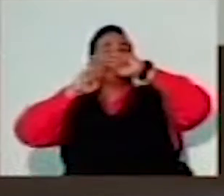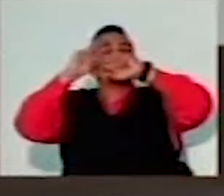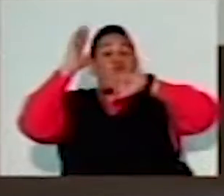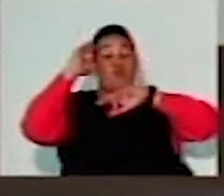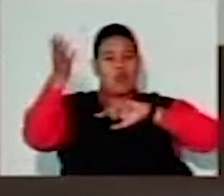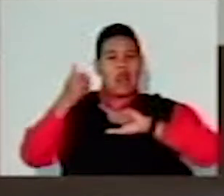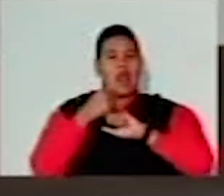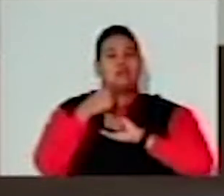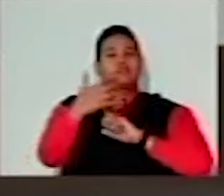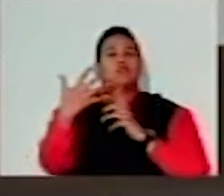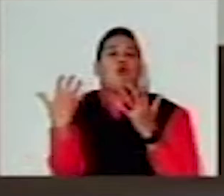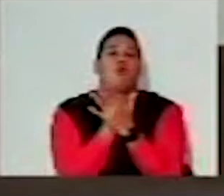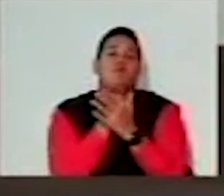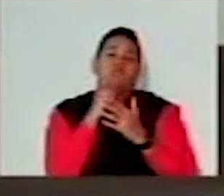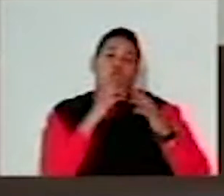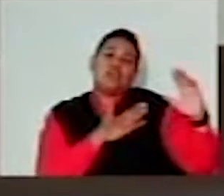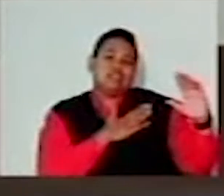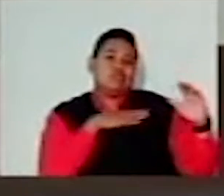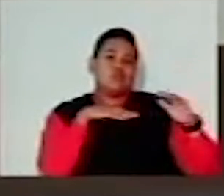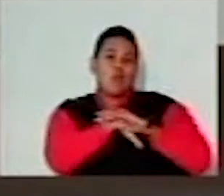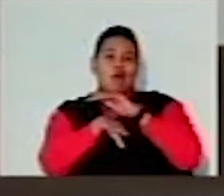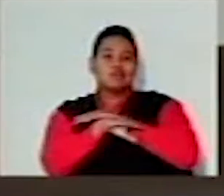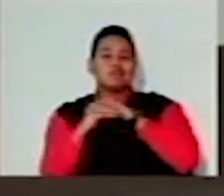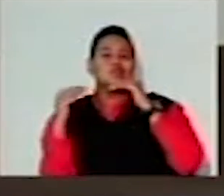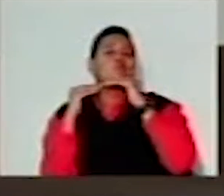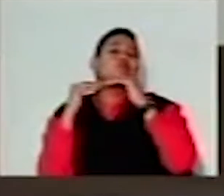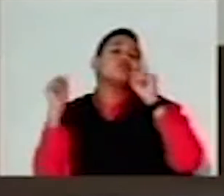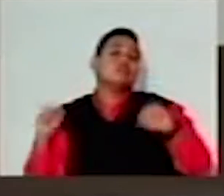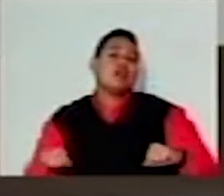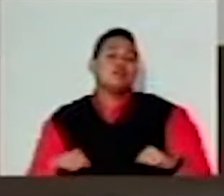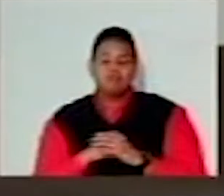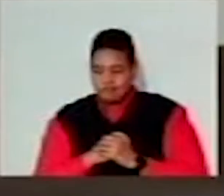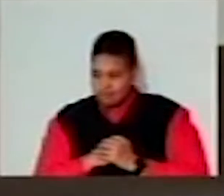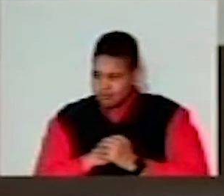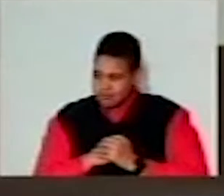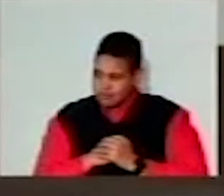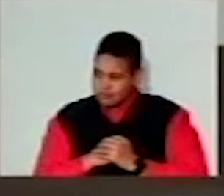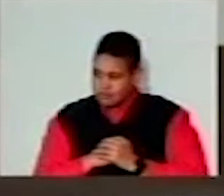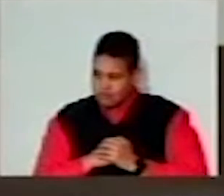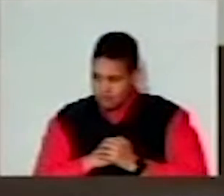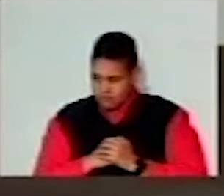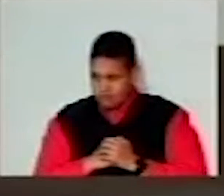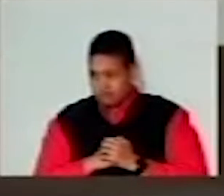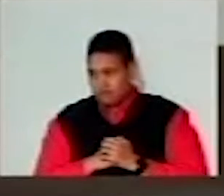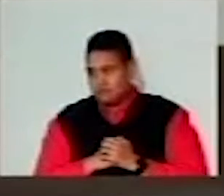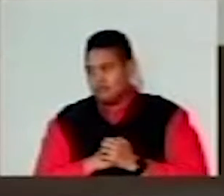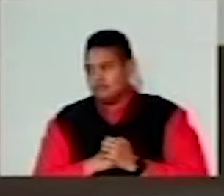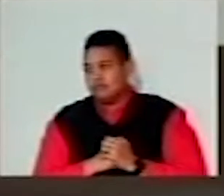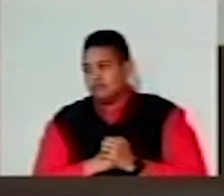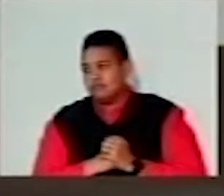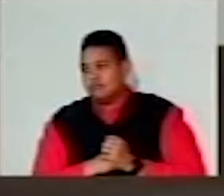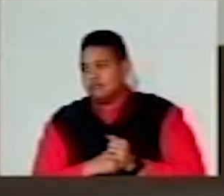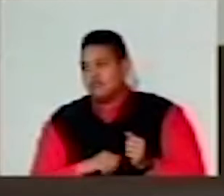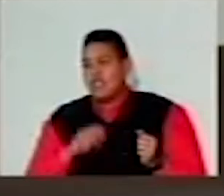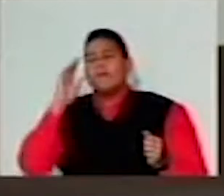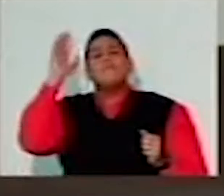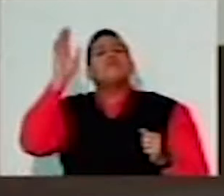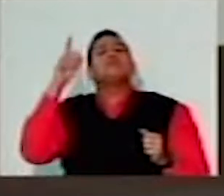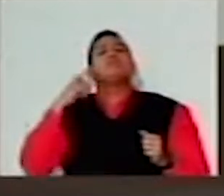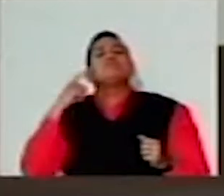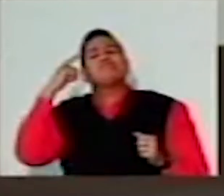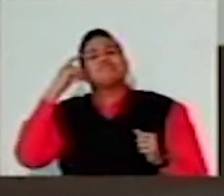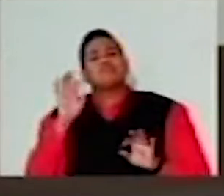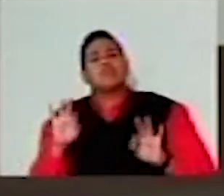our citizens to access justice. Mr. Speaker, it's very important for us to